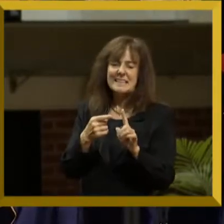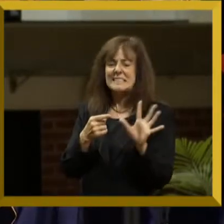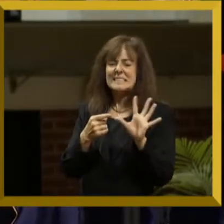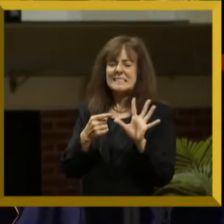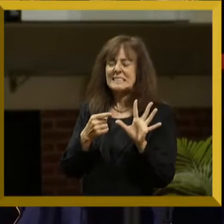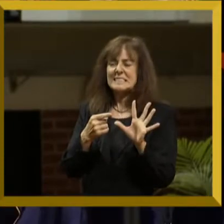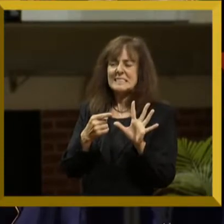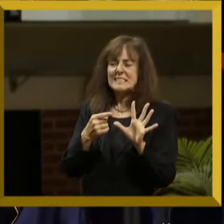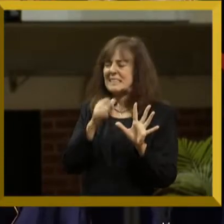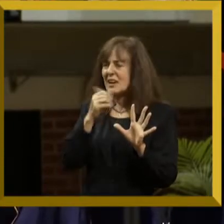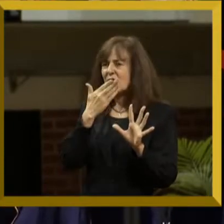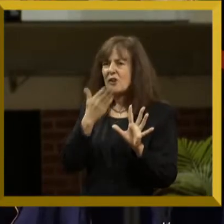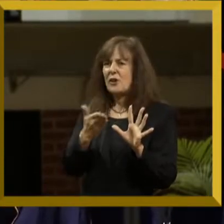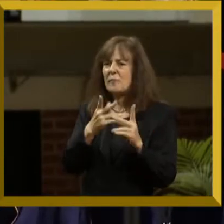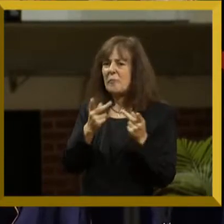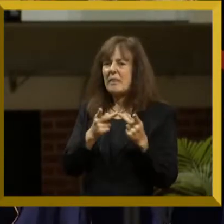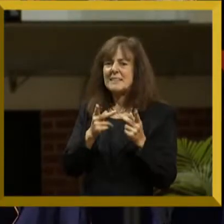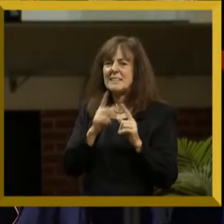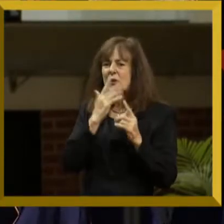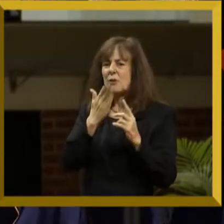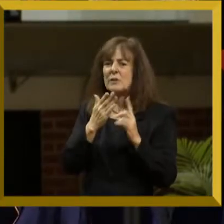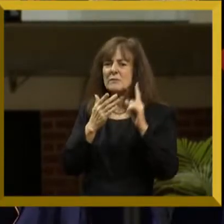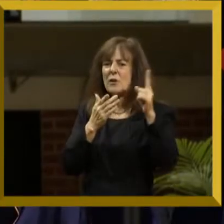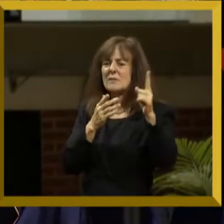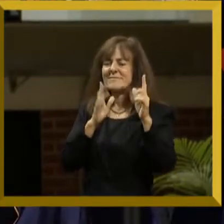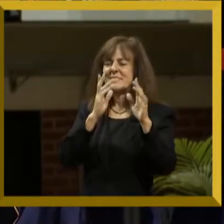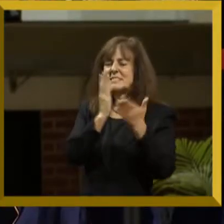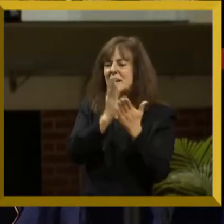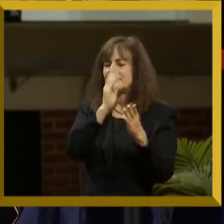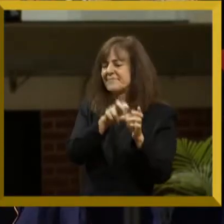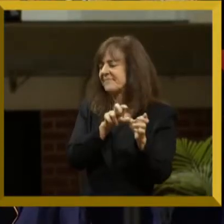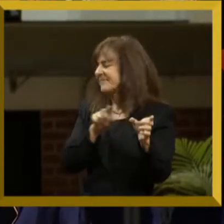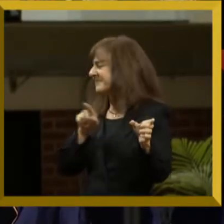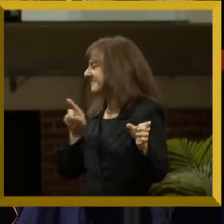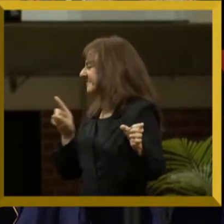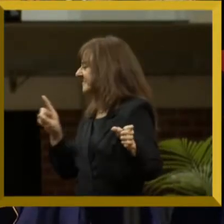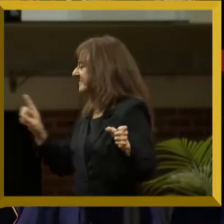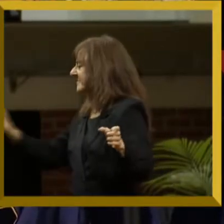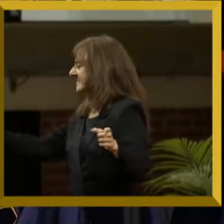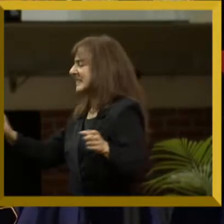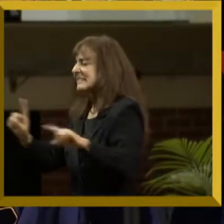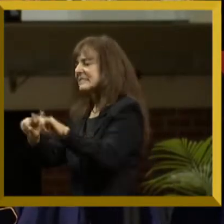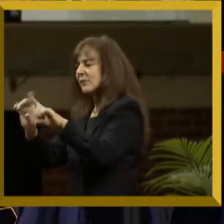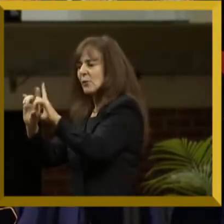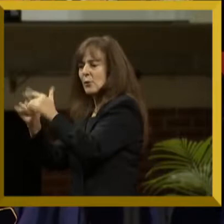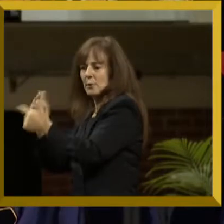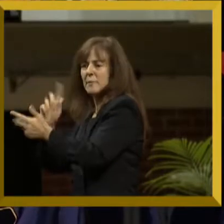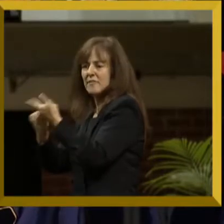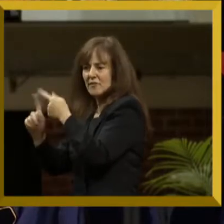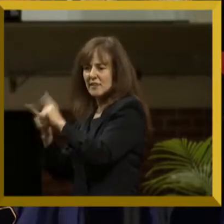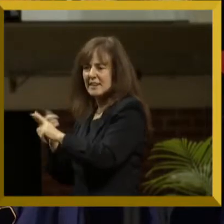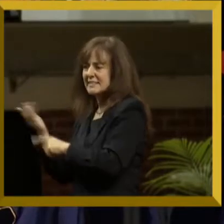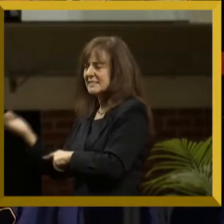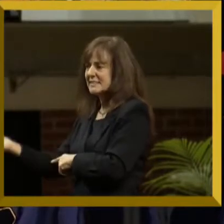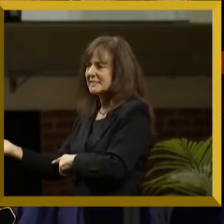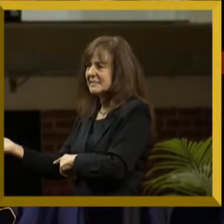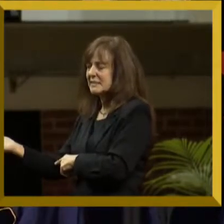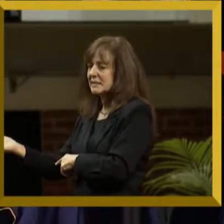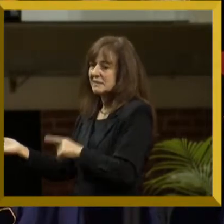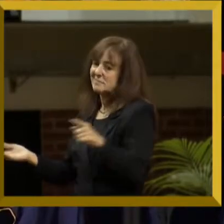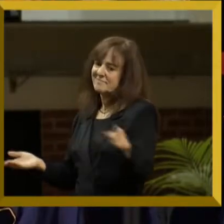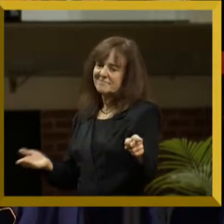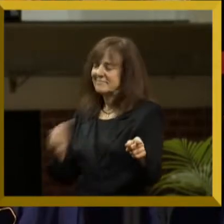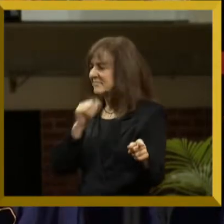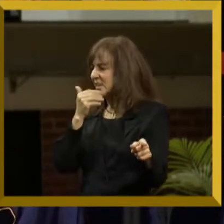he realized it was leading to nowhere. He stopped hanging out with Steve and he found a new set of friends. Steve's story didn't turn out